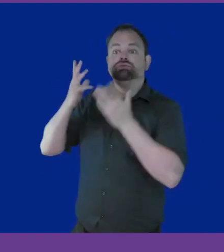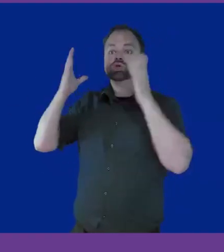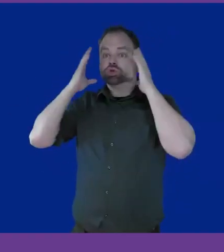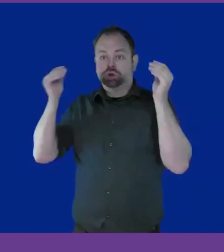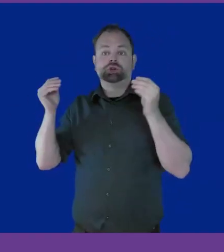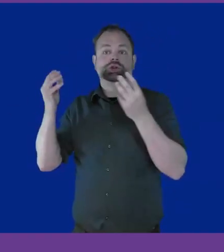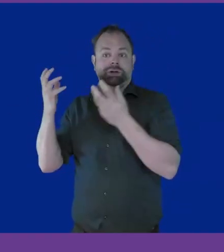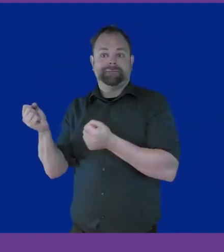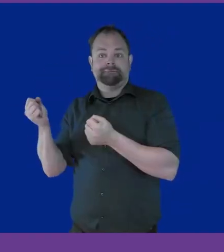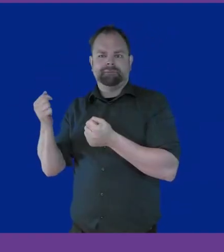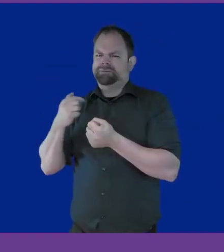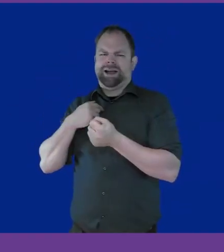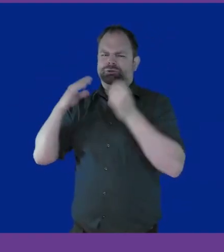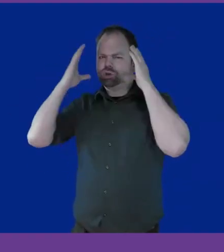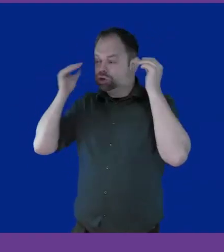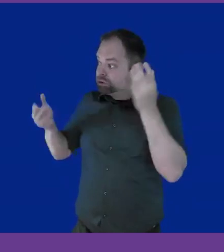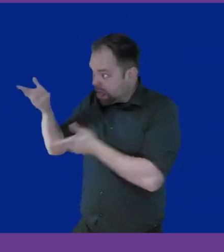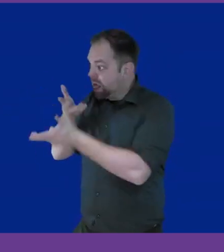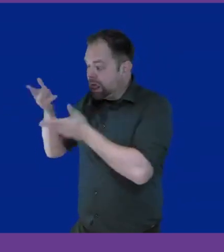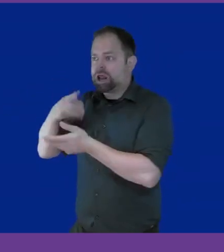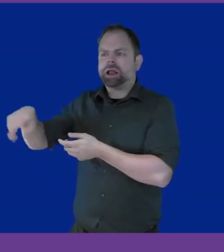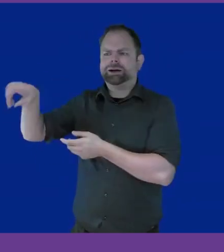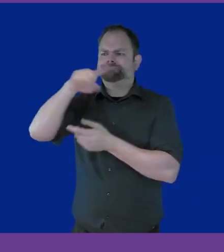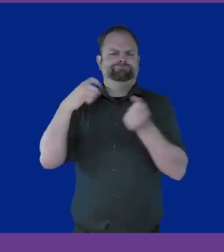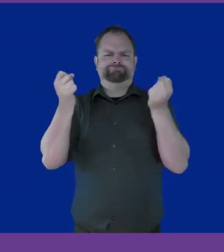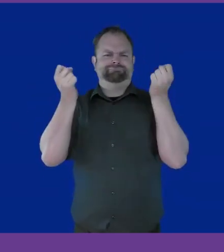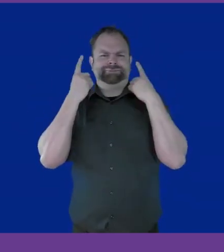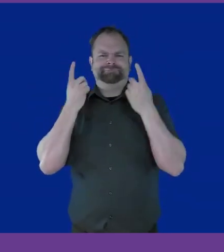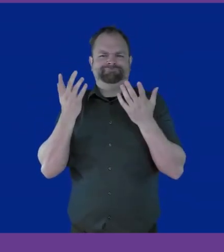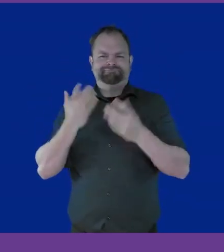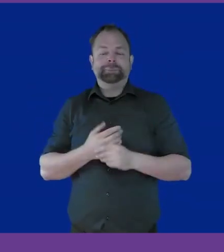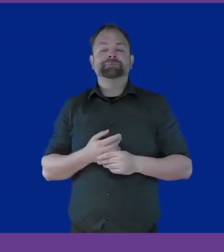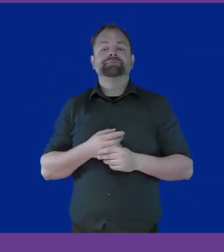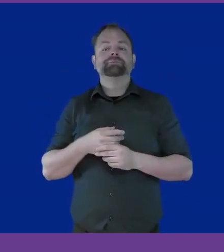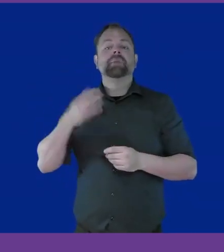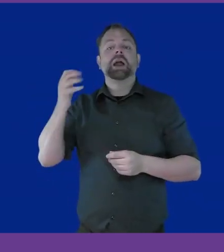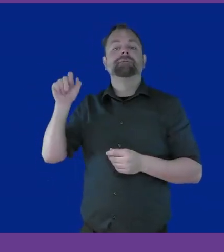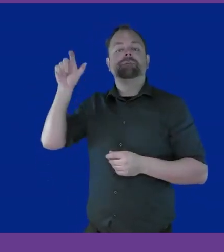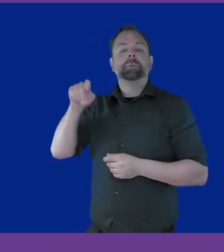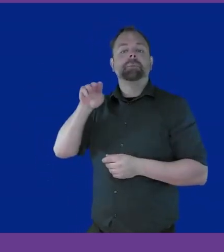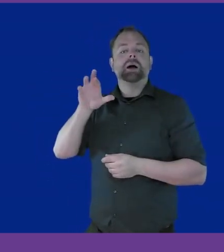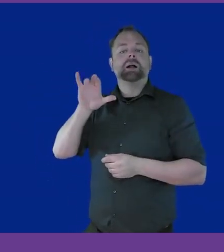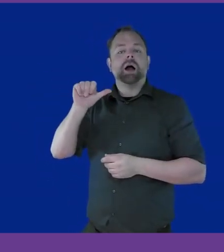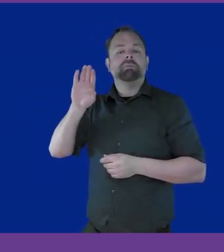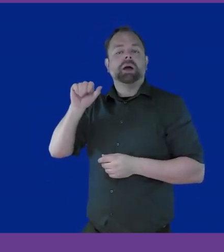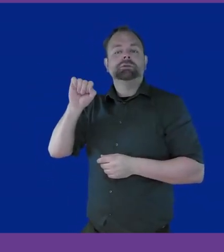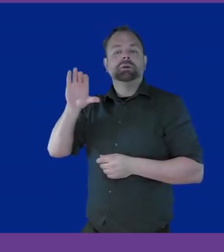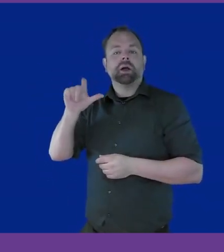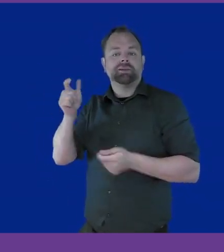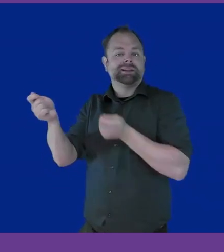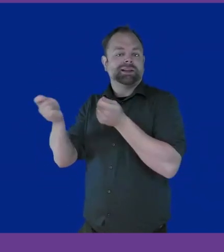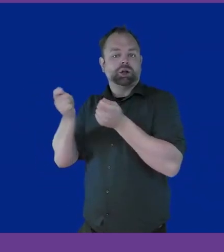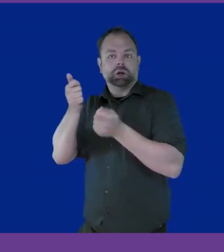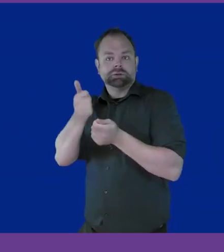Federation. And then we have Lars Bosselman of the European Blind Union Central Office, who has done a lot to make it